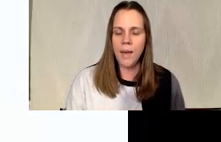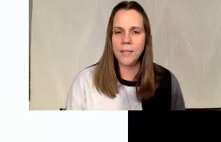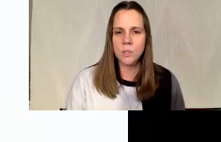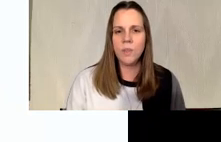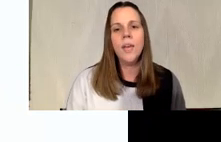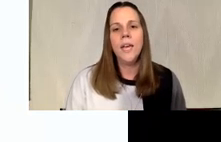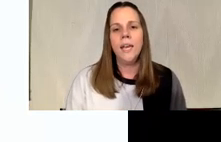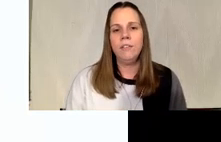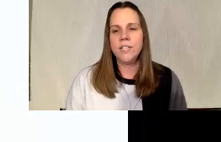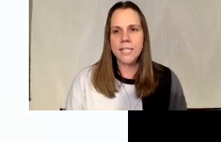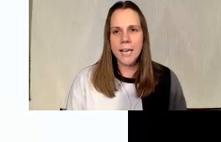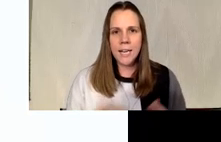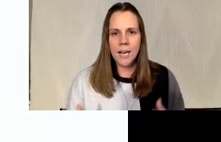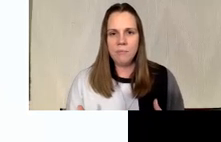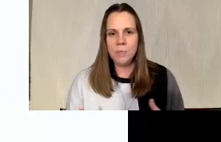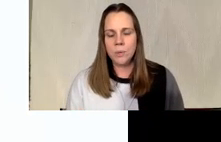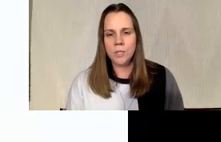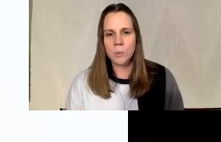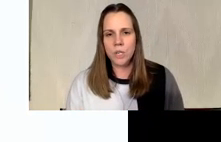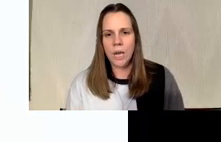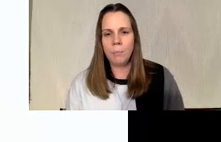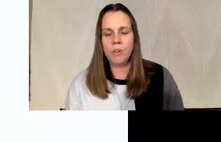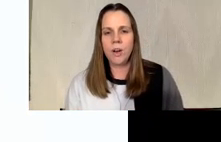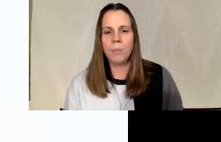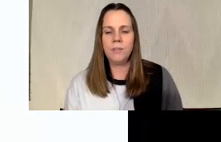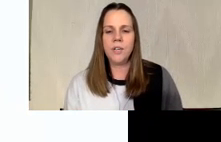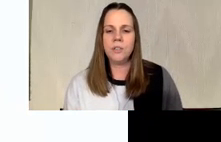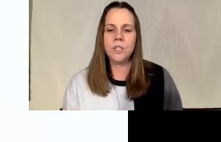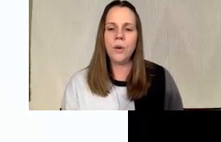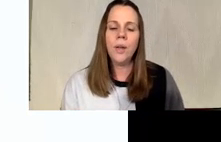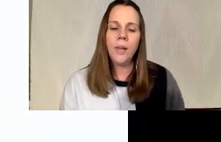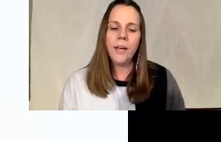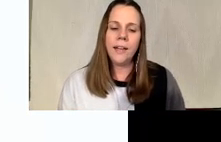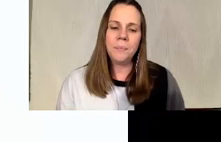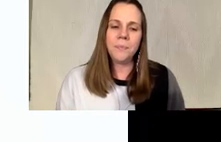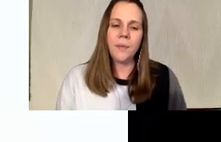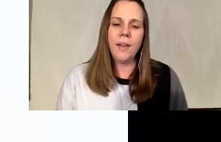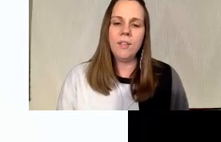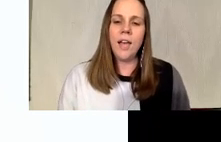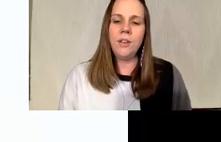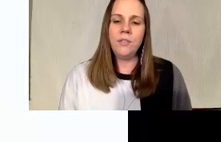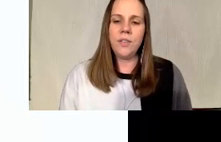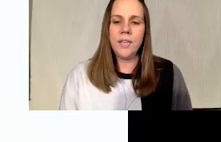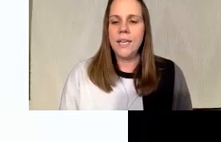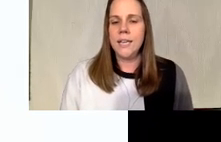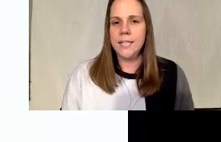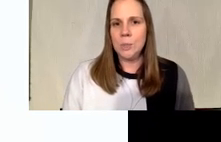in the past with Infant Sign, and I've been doing this workshop for a couple of years. So I have a lot